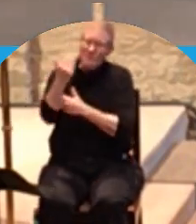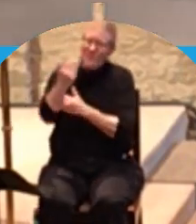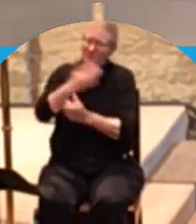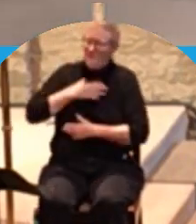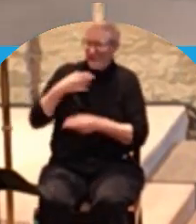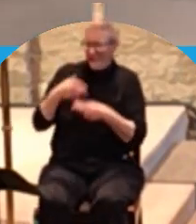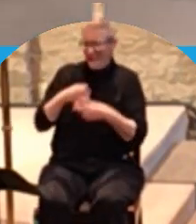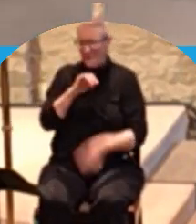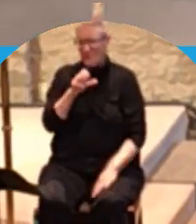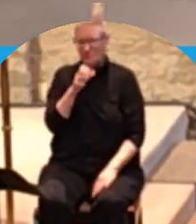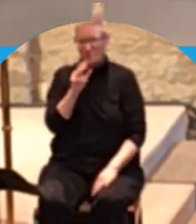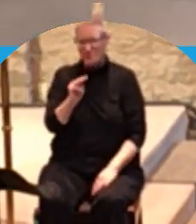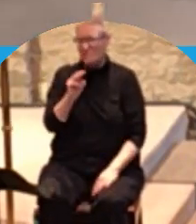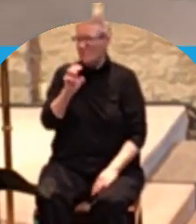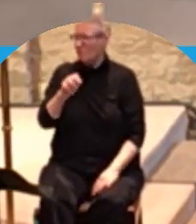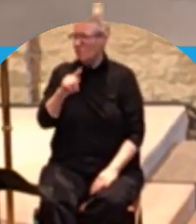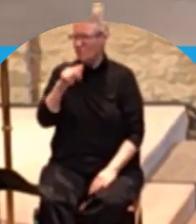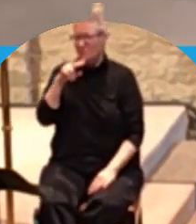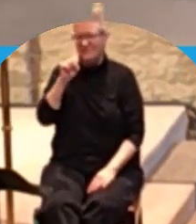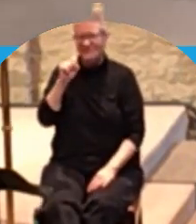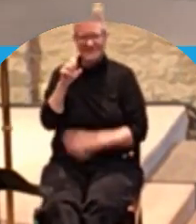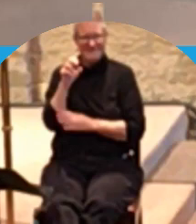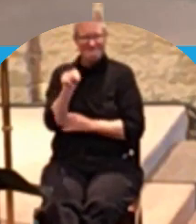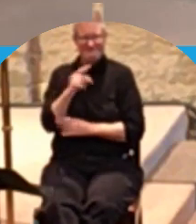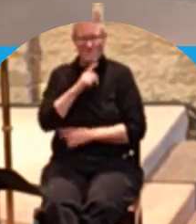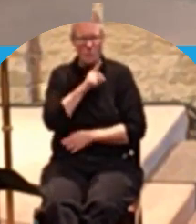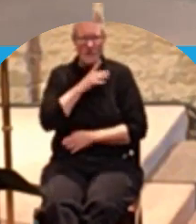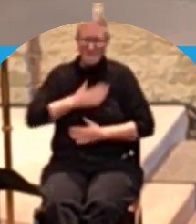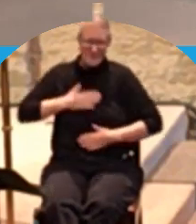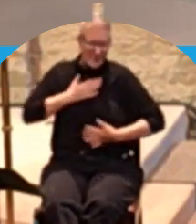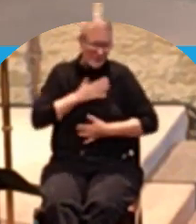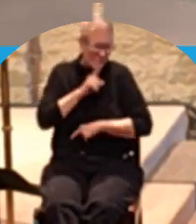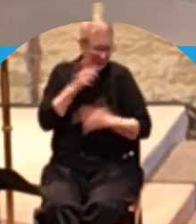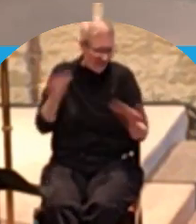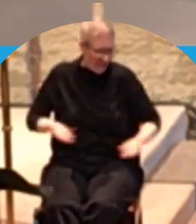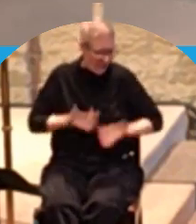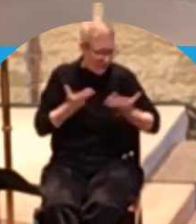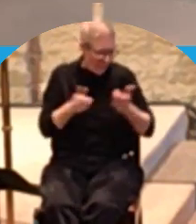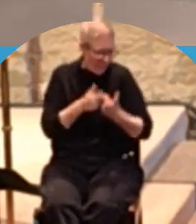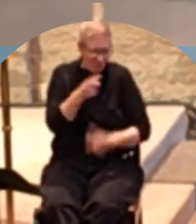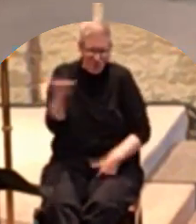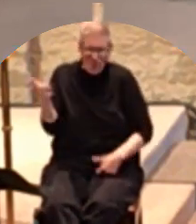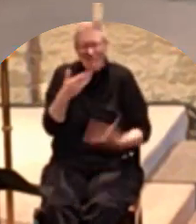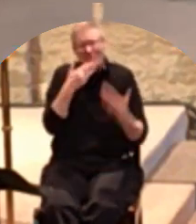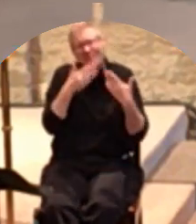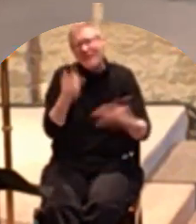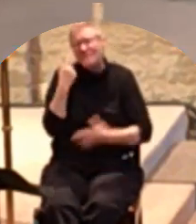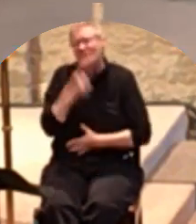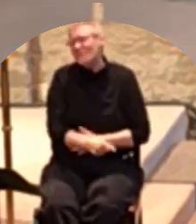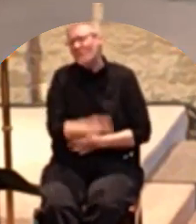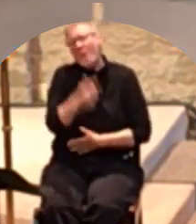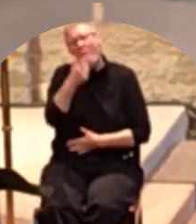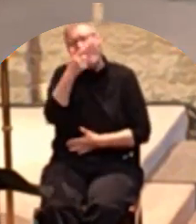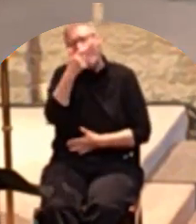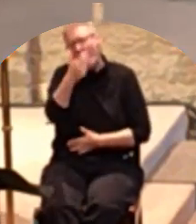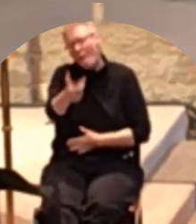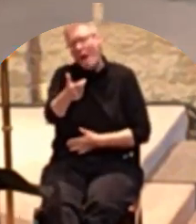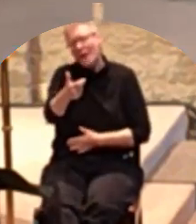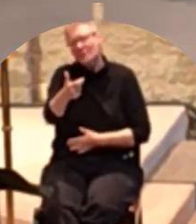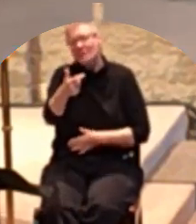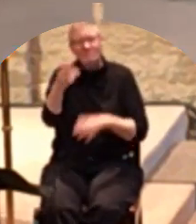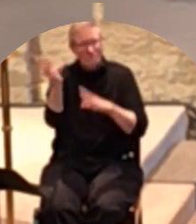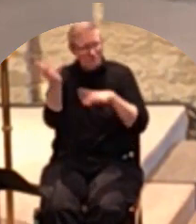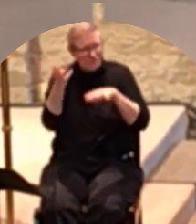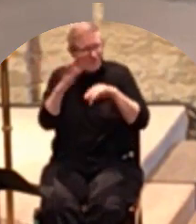My name is Jim Ernstsen, and it is a pleasure to be here with you this morning. Thank you for live streaming with us. We appreciate that. So a